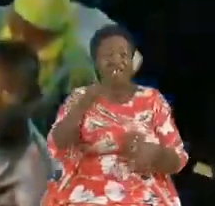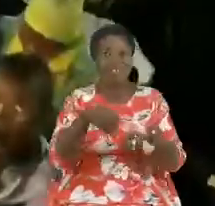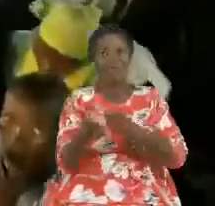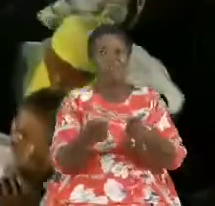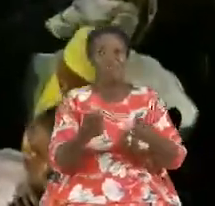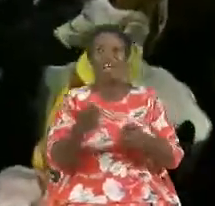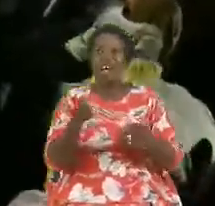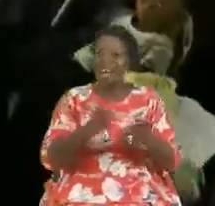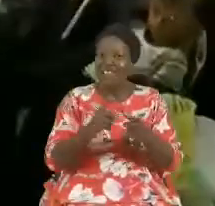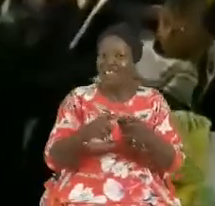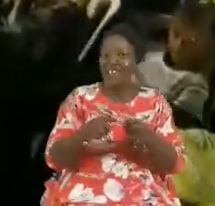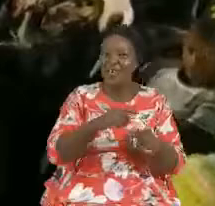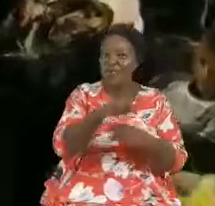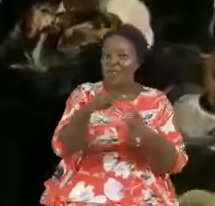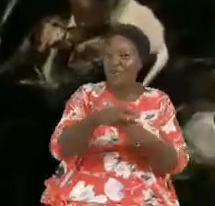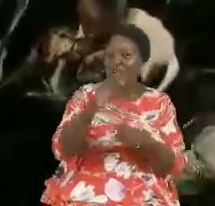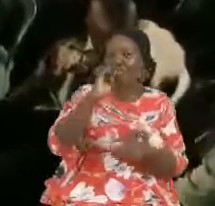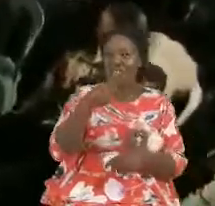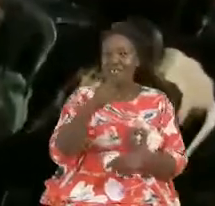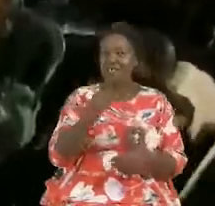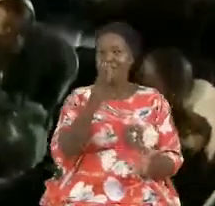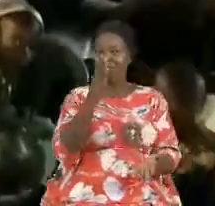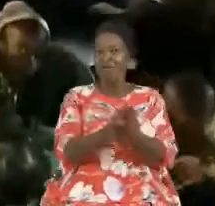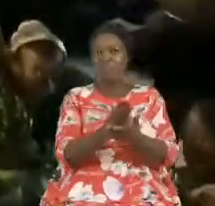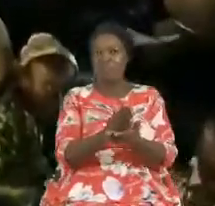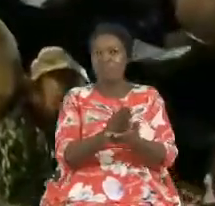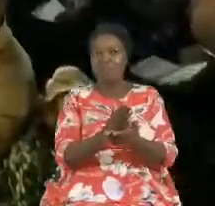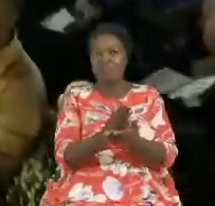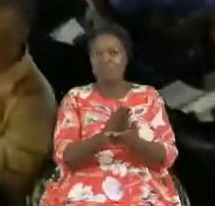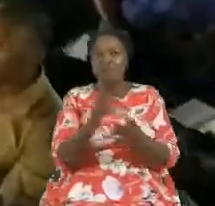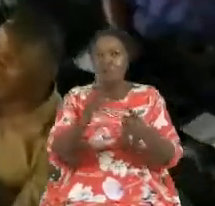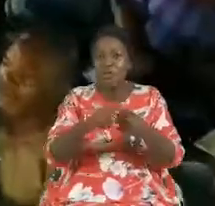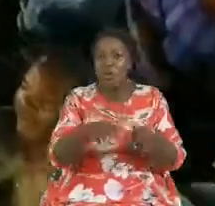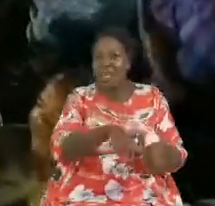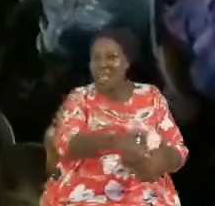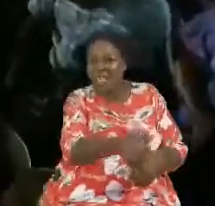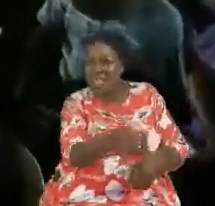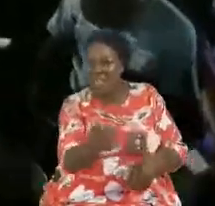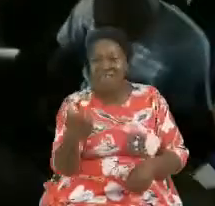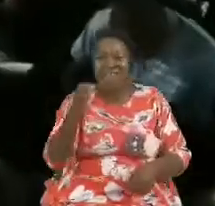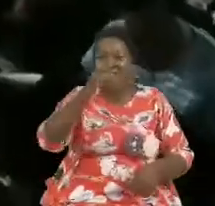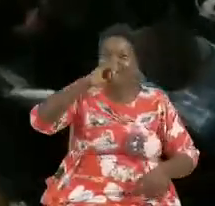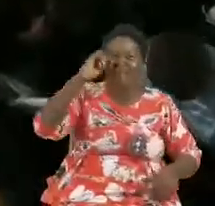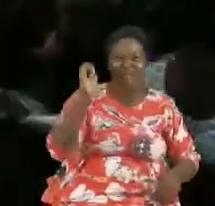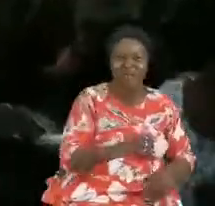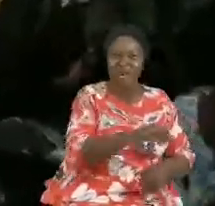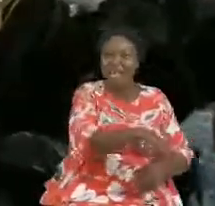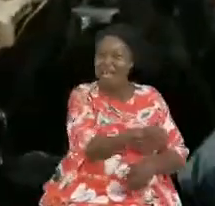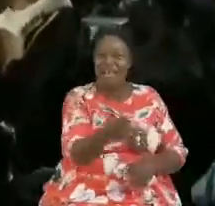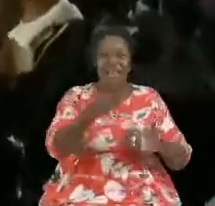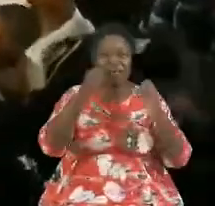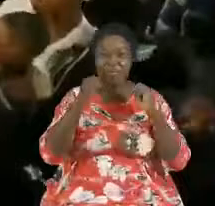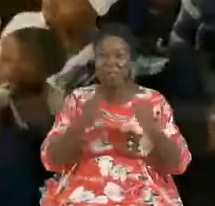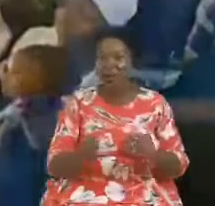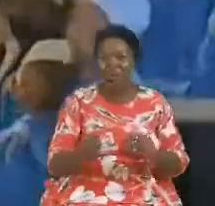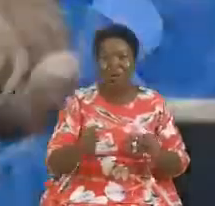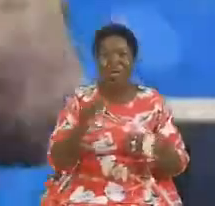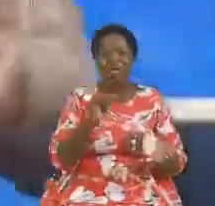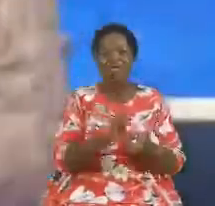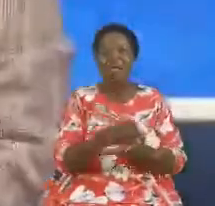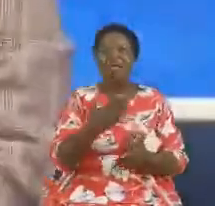charge. In your family, he's in charge. And when he says stop to